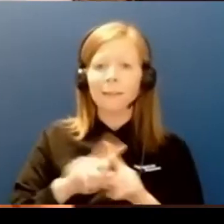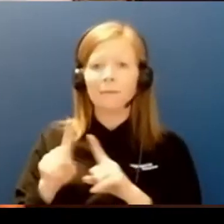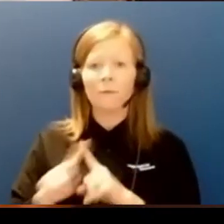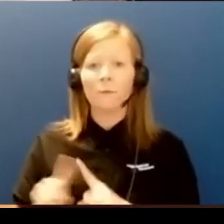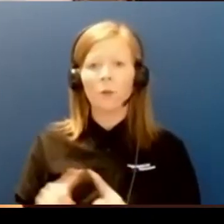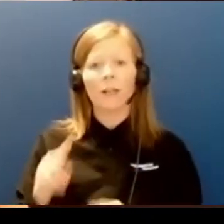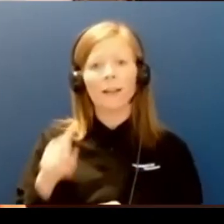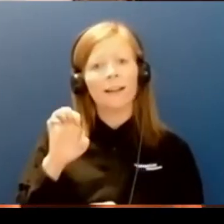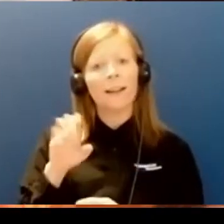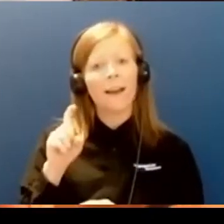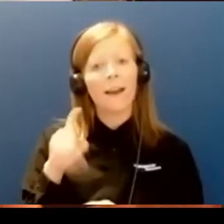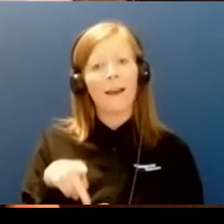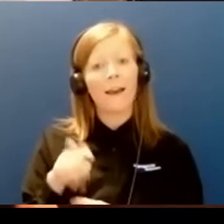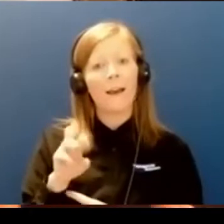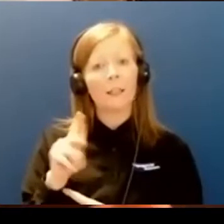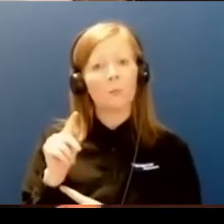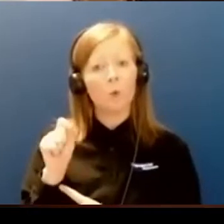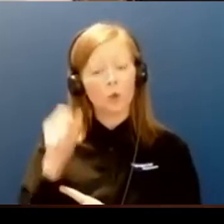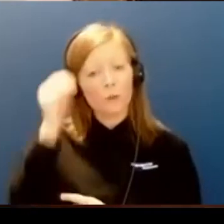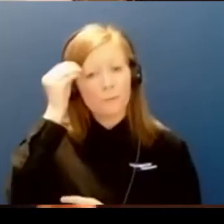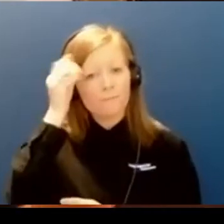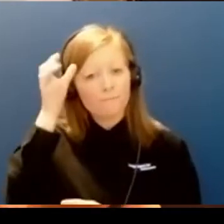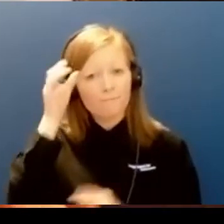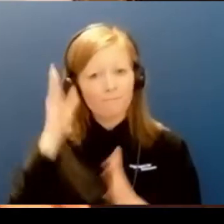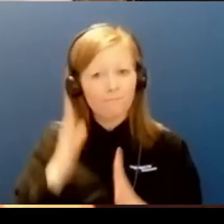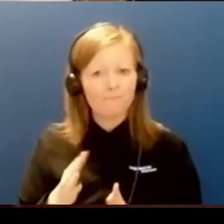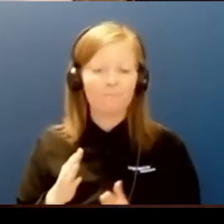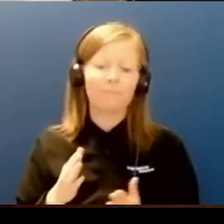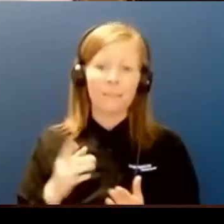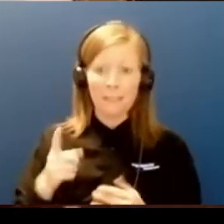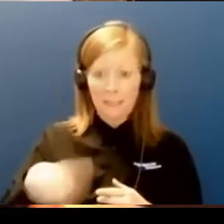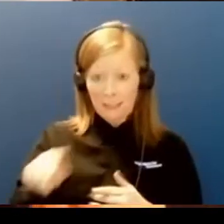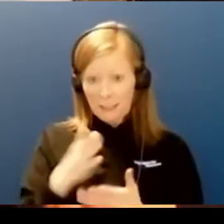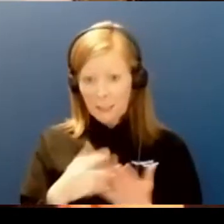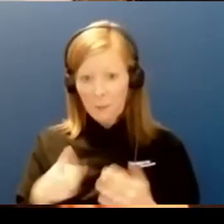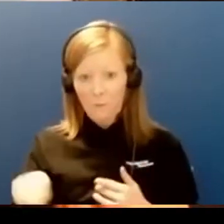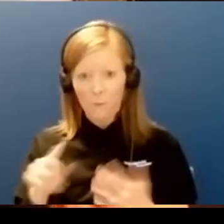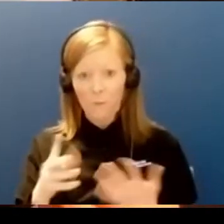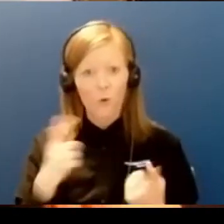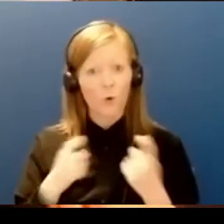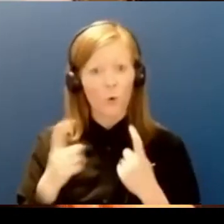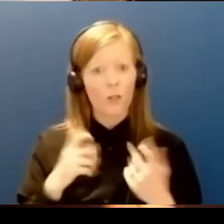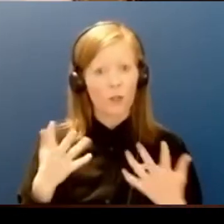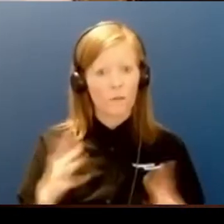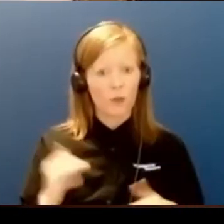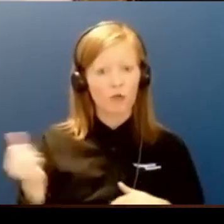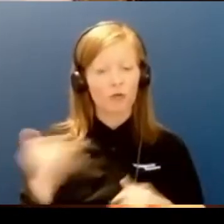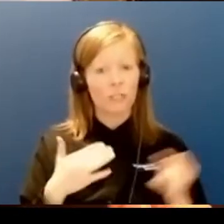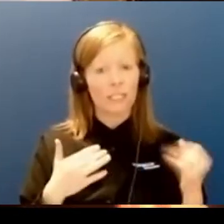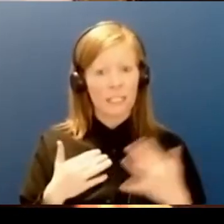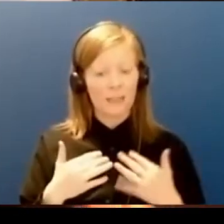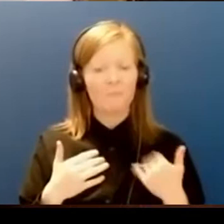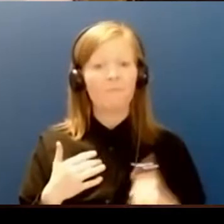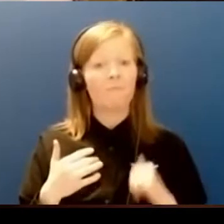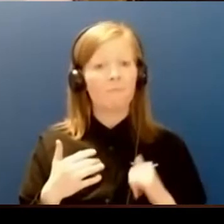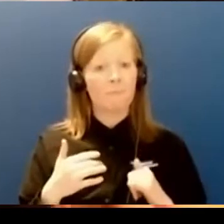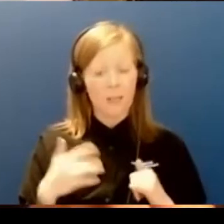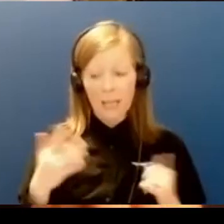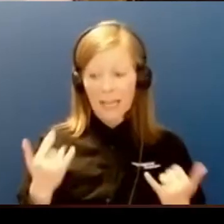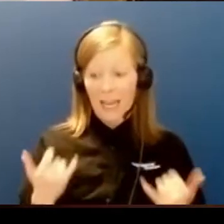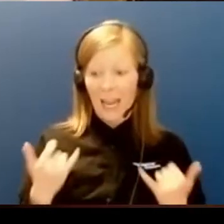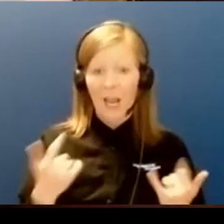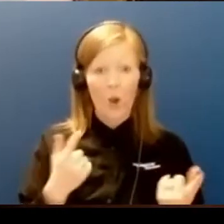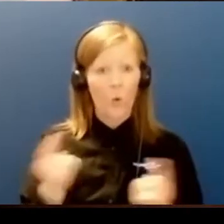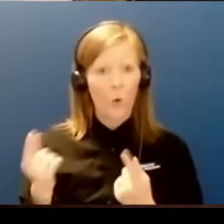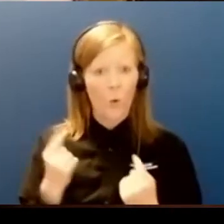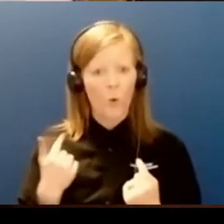here. Thank you to those who sent your questions ahead of time. And what we're doing now as we begin,